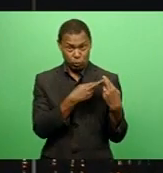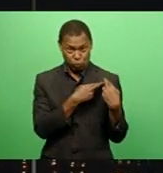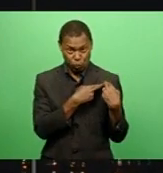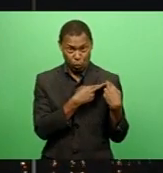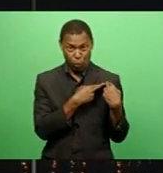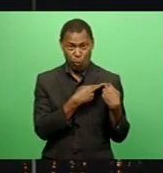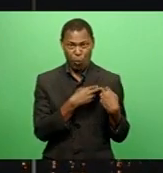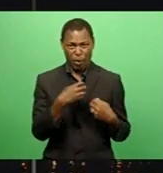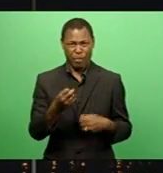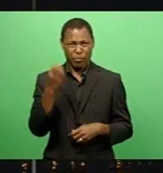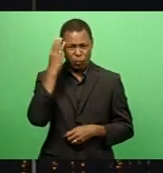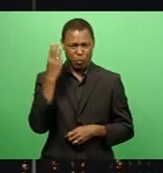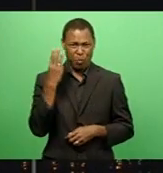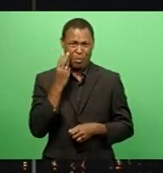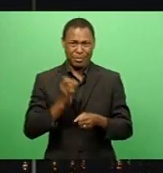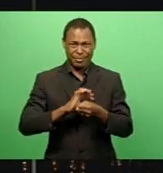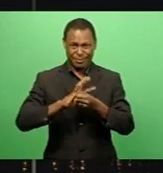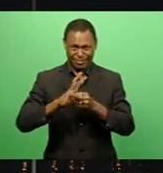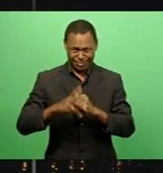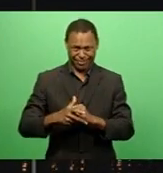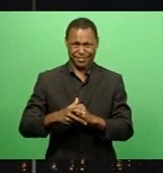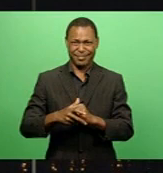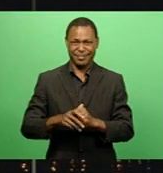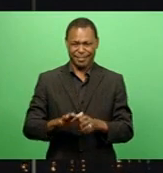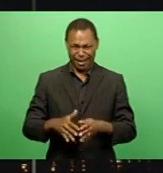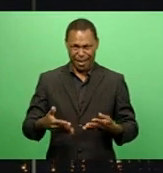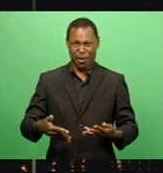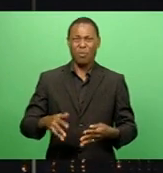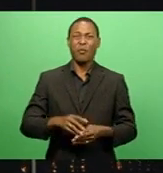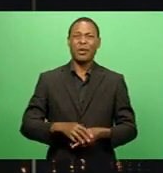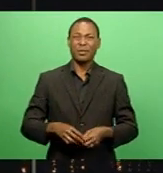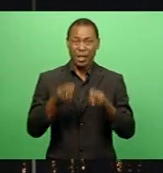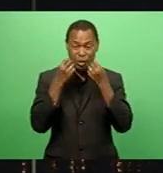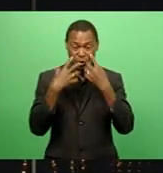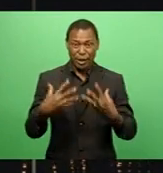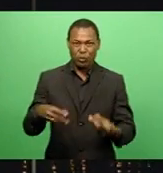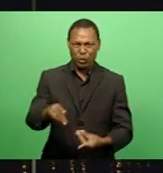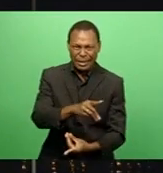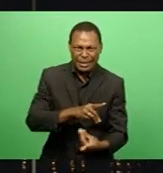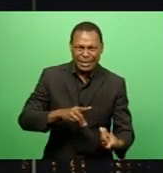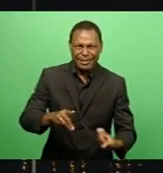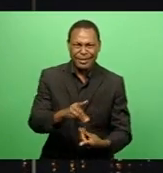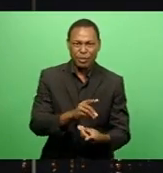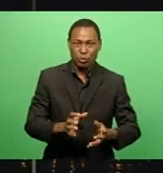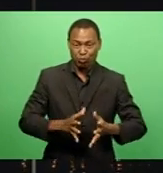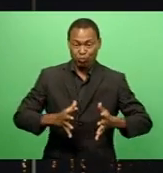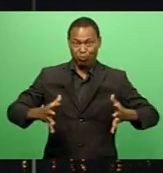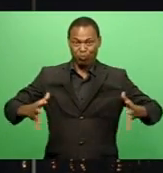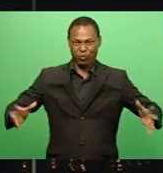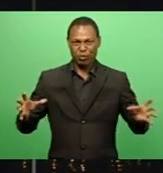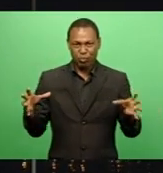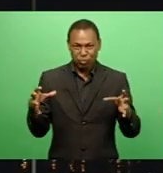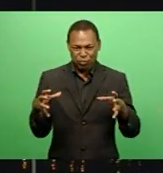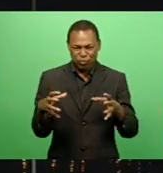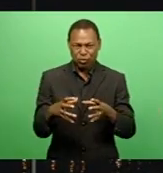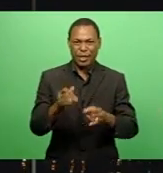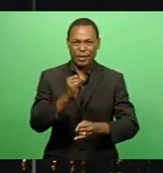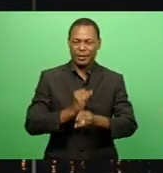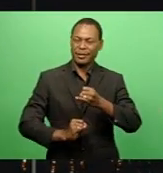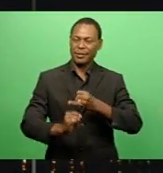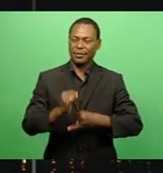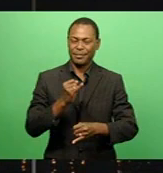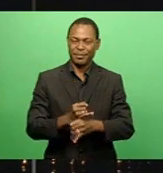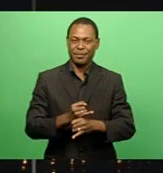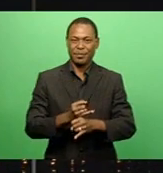against COVID-19 and the recent natural disasters was highlighted. In the largest gathering for International Women's Day